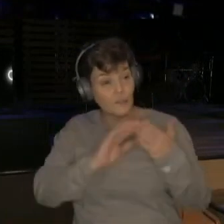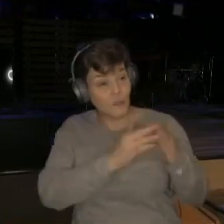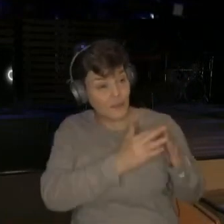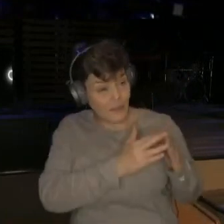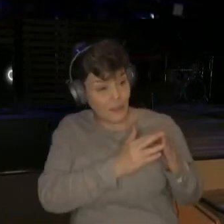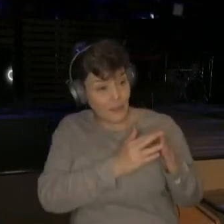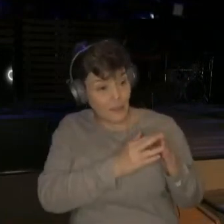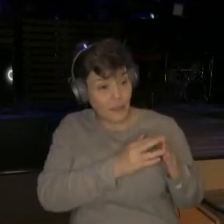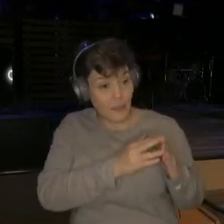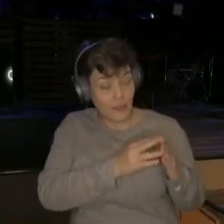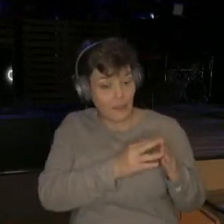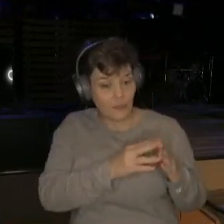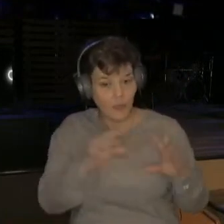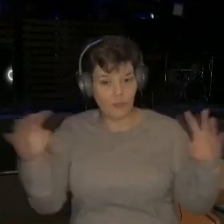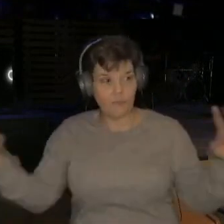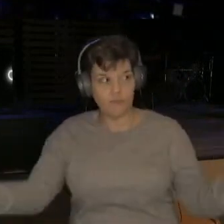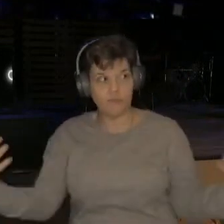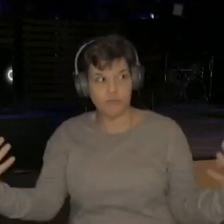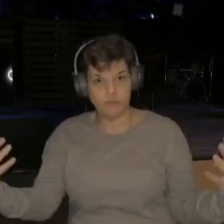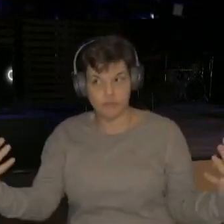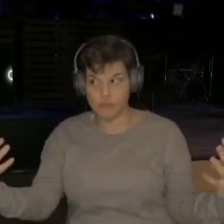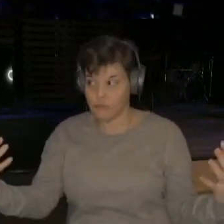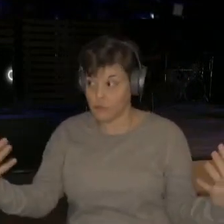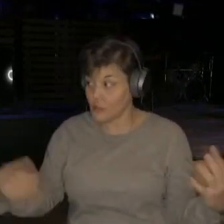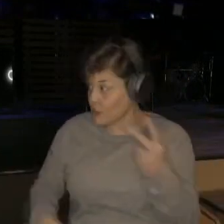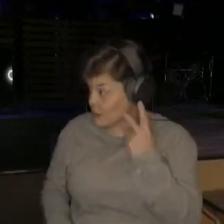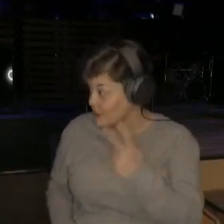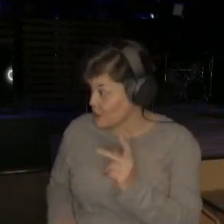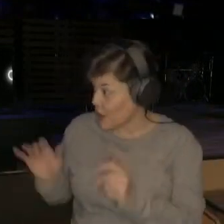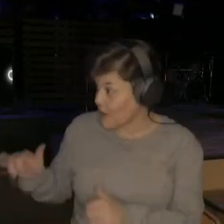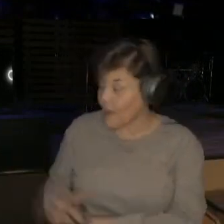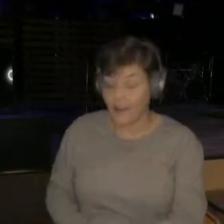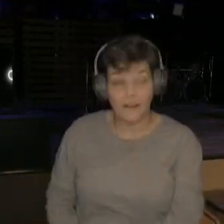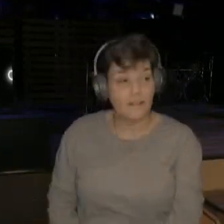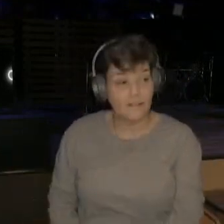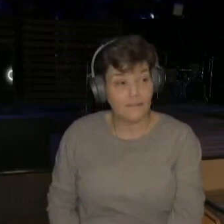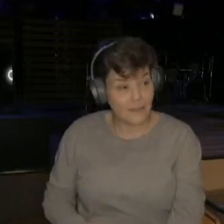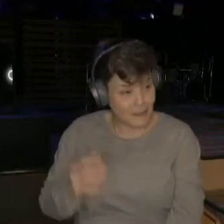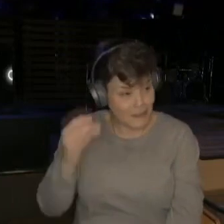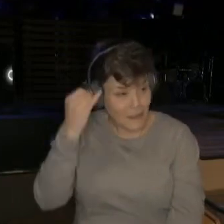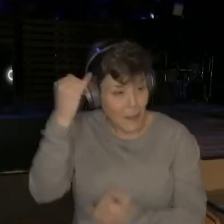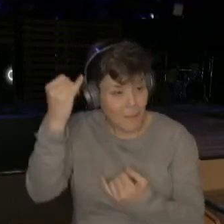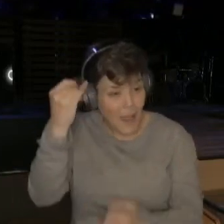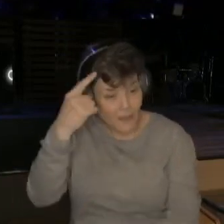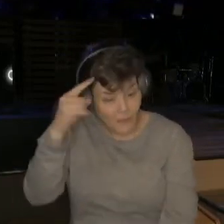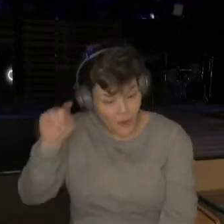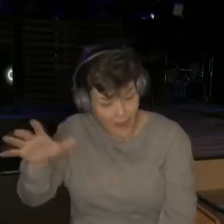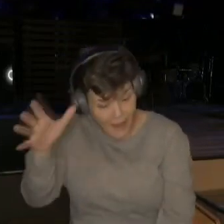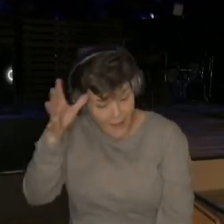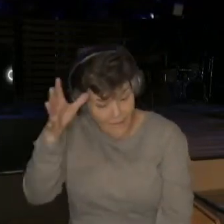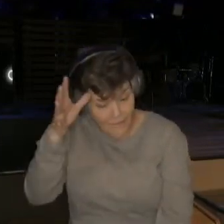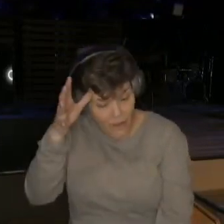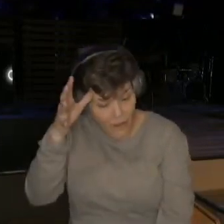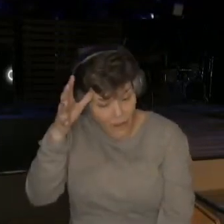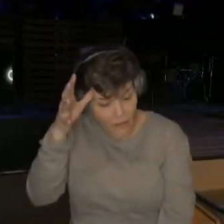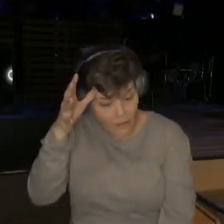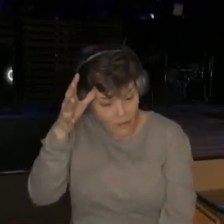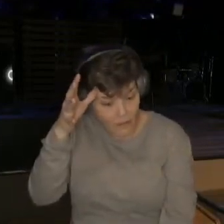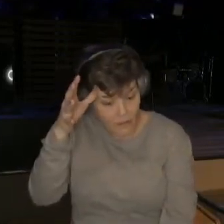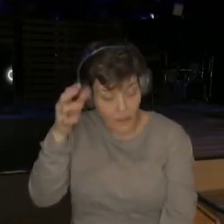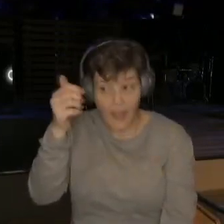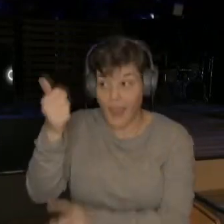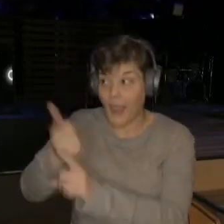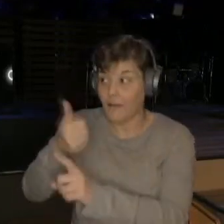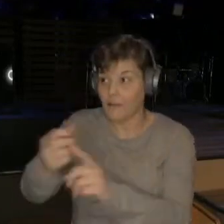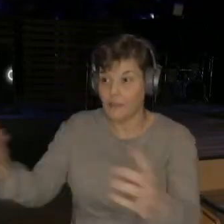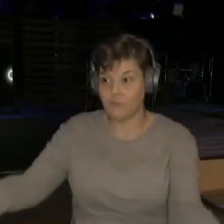imagine how embarrassing it would have been for the father as everyone looked on,